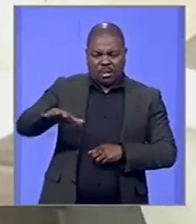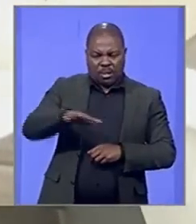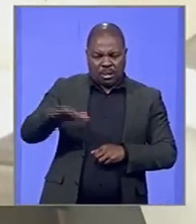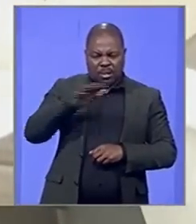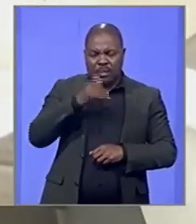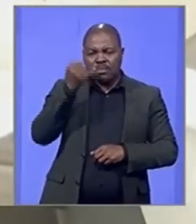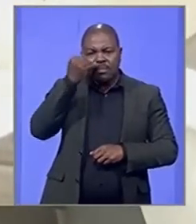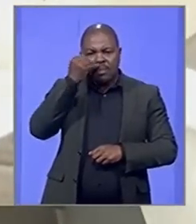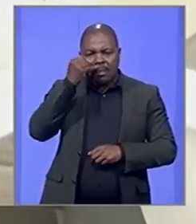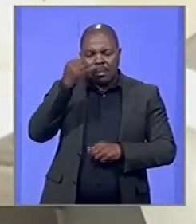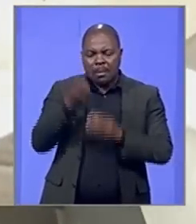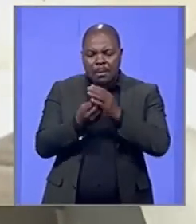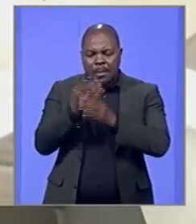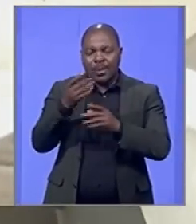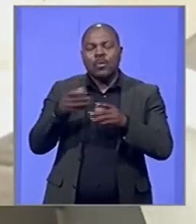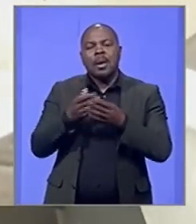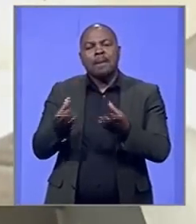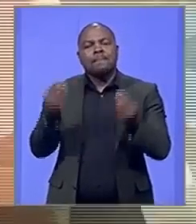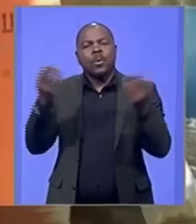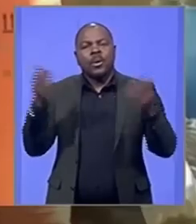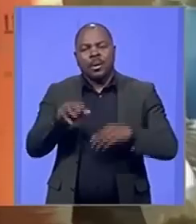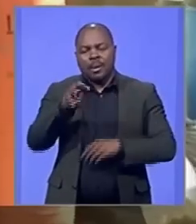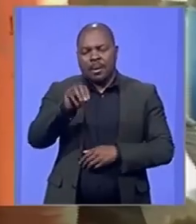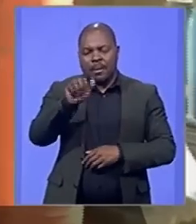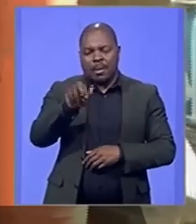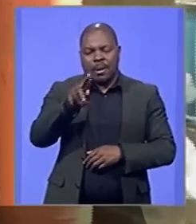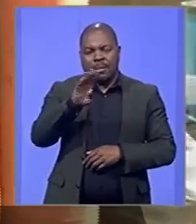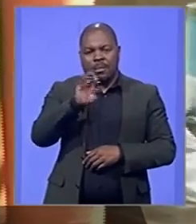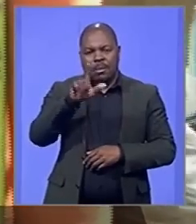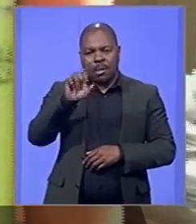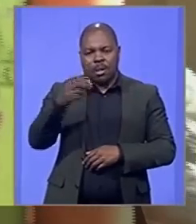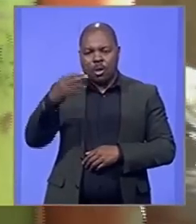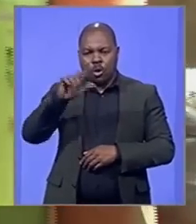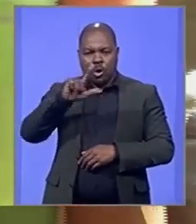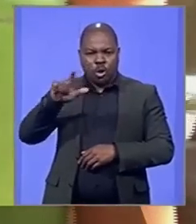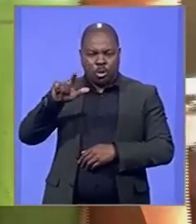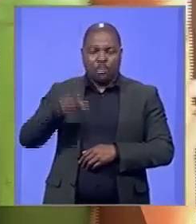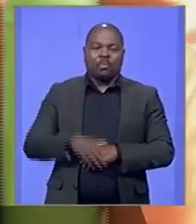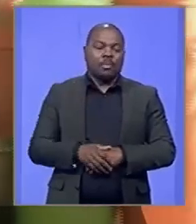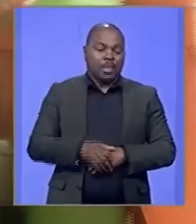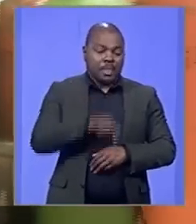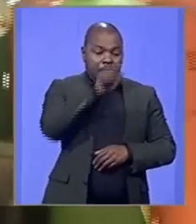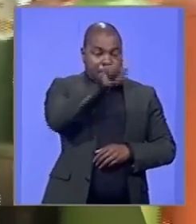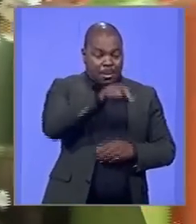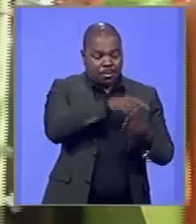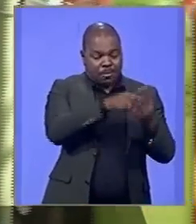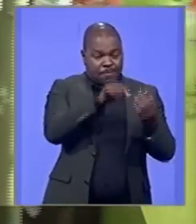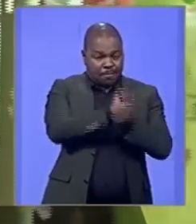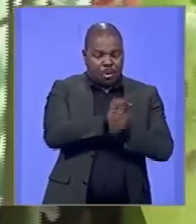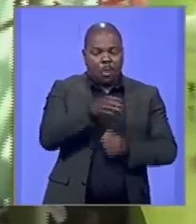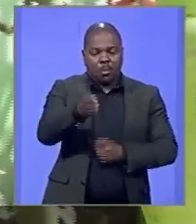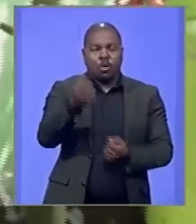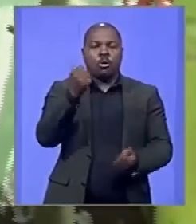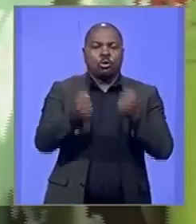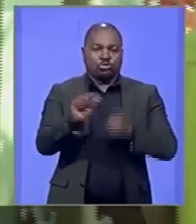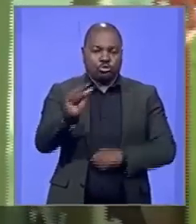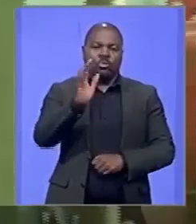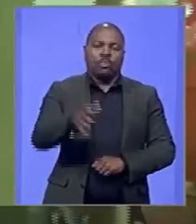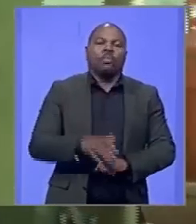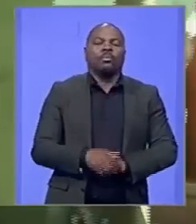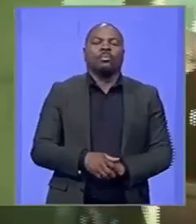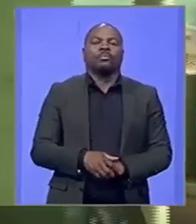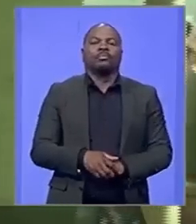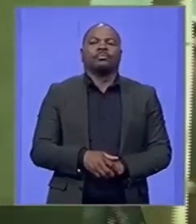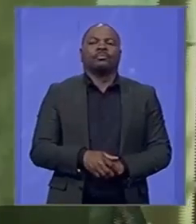le fitlhetswe kwa serapeng sa diphologolo gaufi le Marble Hall. Babelaelwa ba solofetse go tlhagelela fa pele ga kgotlatshekelo fa bogautshwaneng.